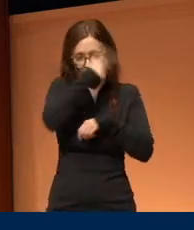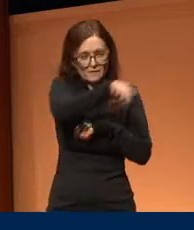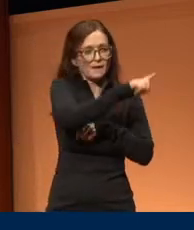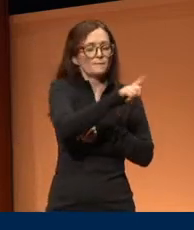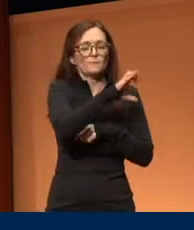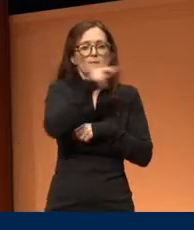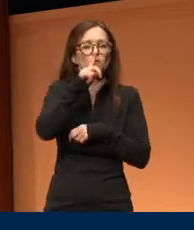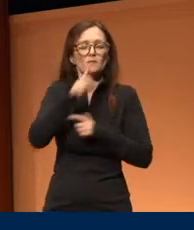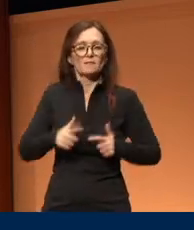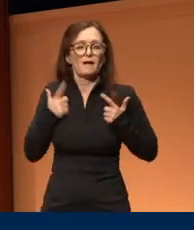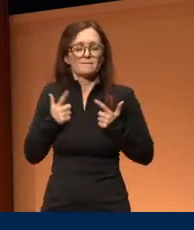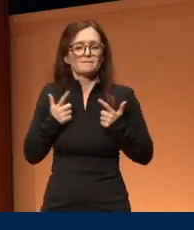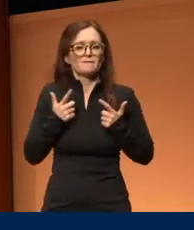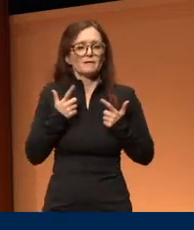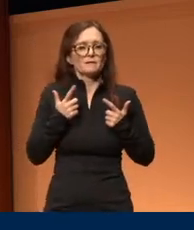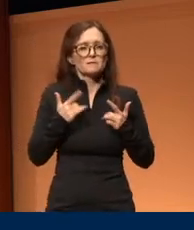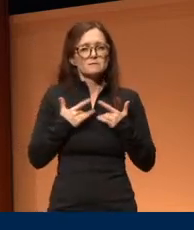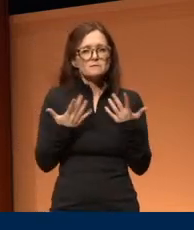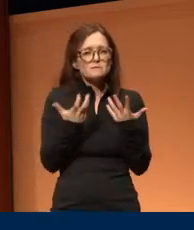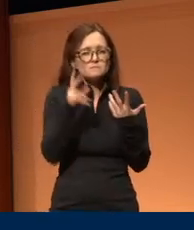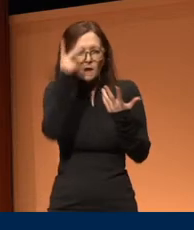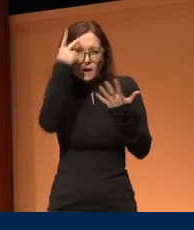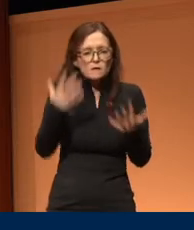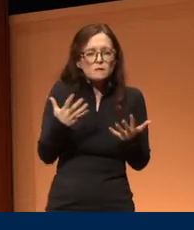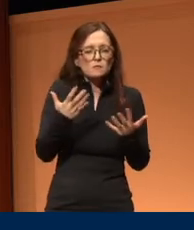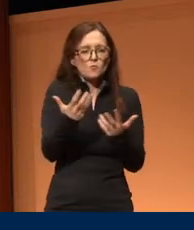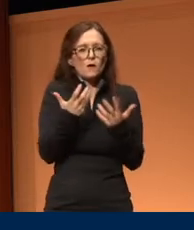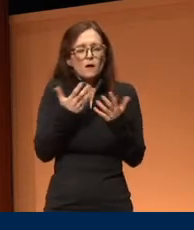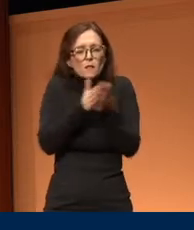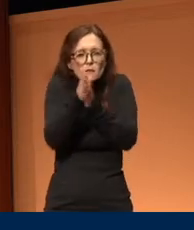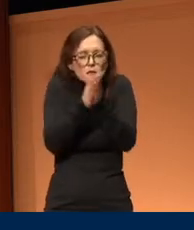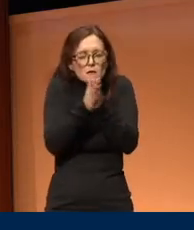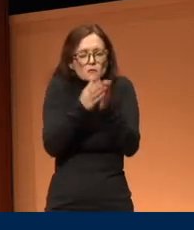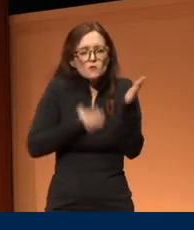say. There's a sort of psychological